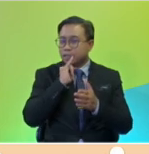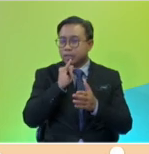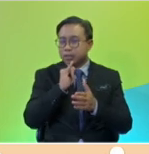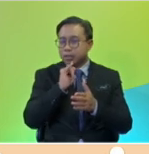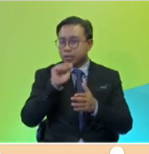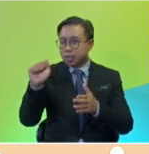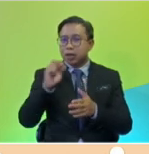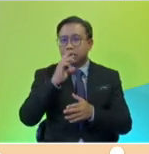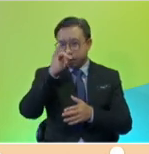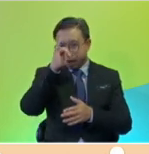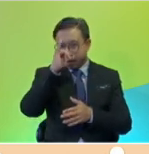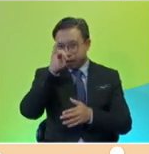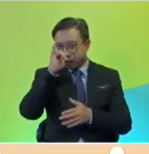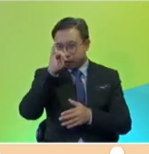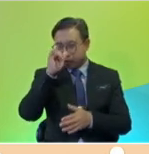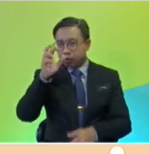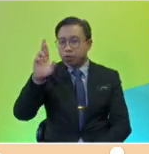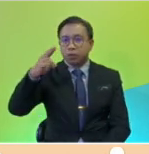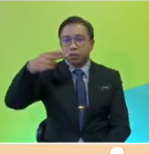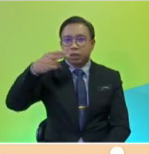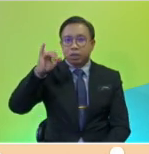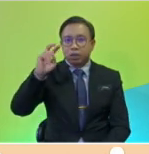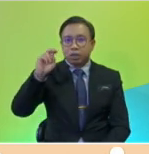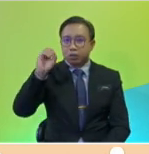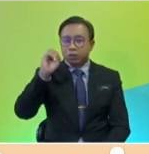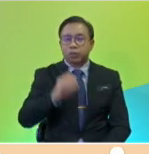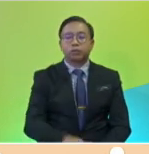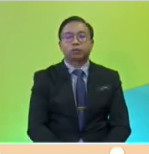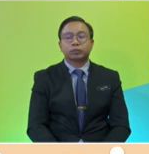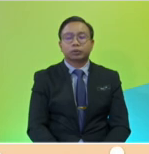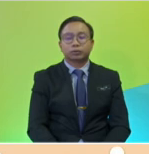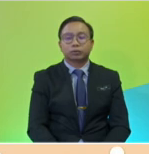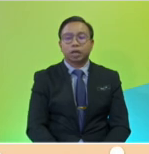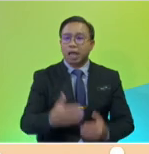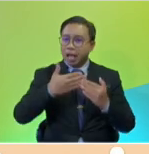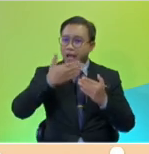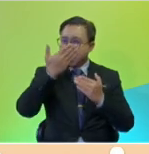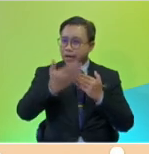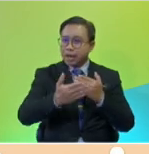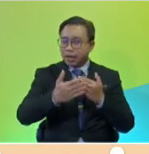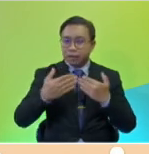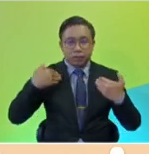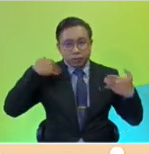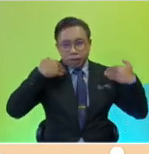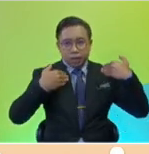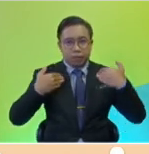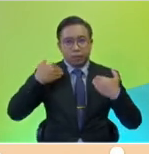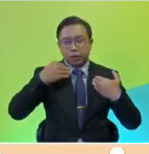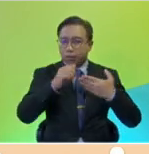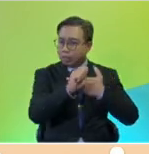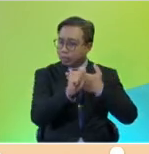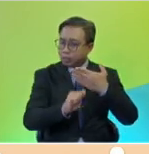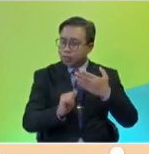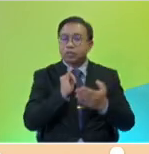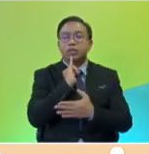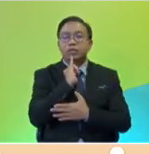rhino. Rhino. It's a rhino. Okay, the next endangered animal